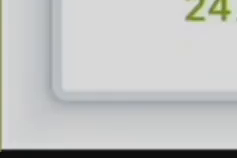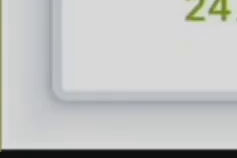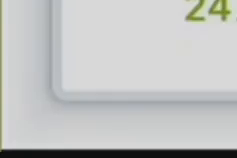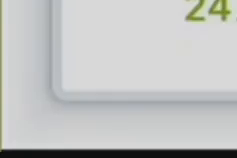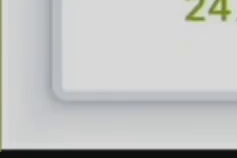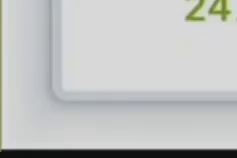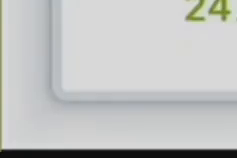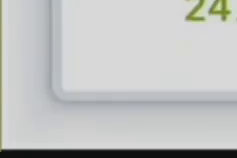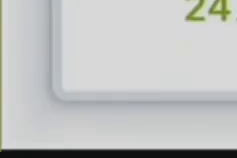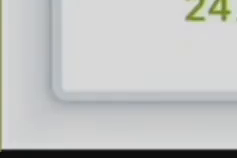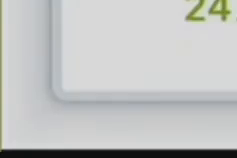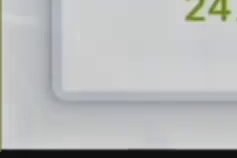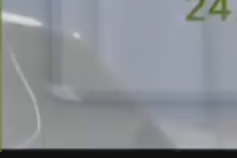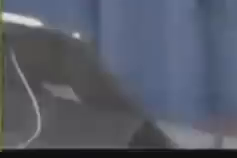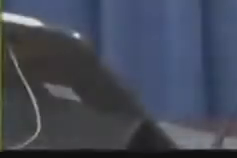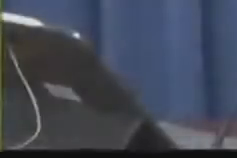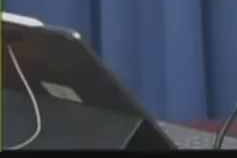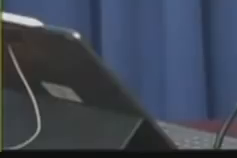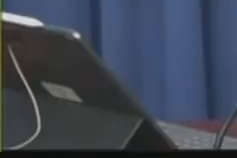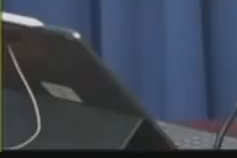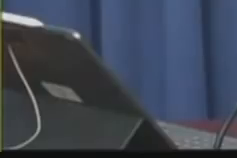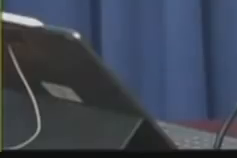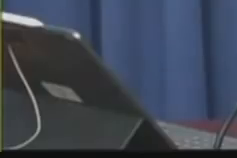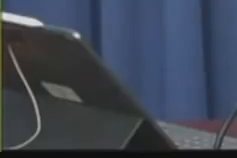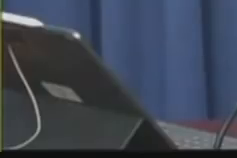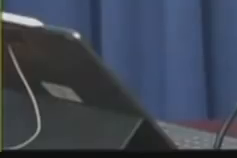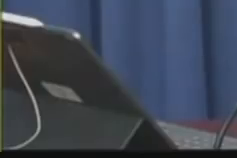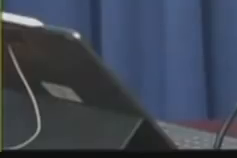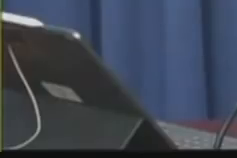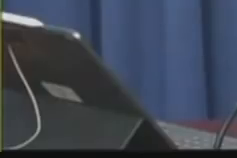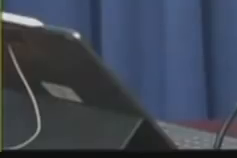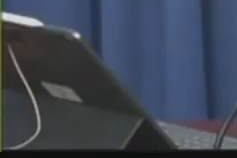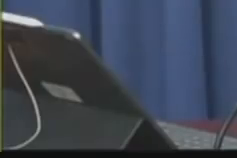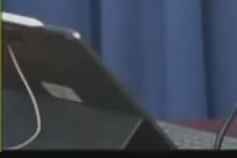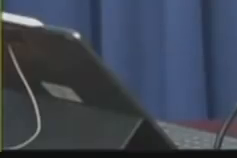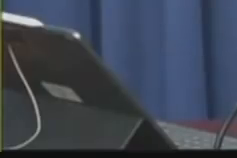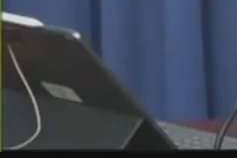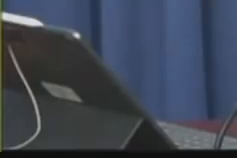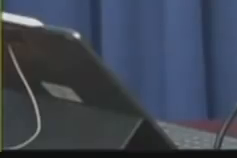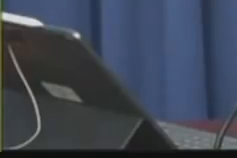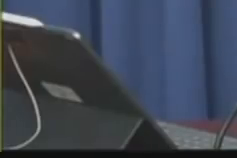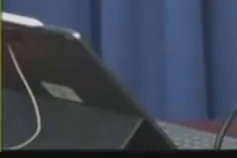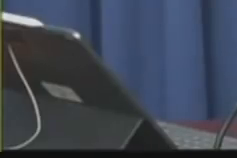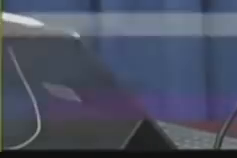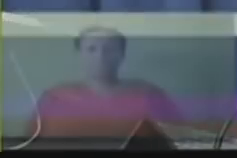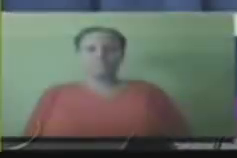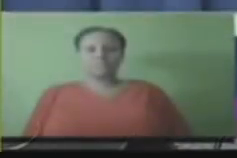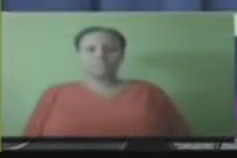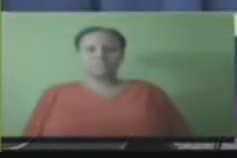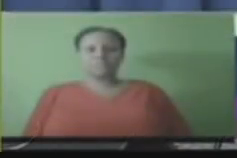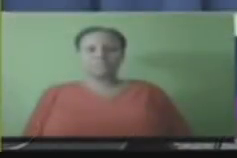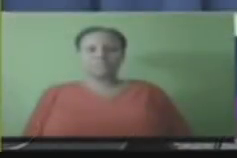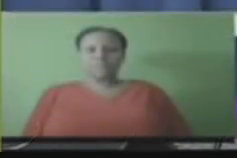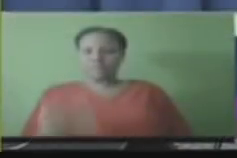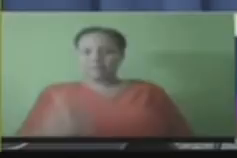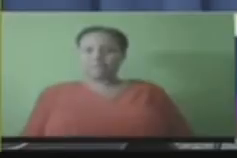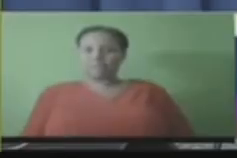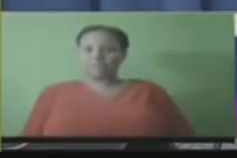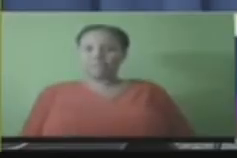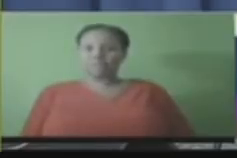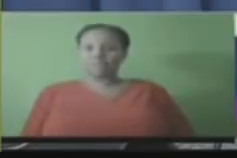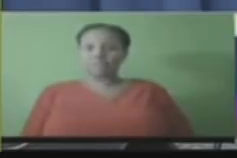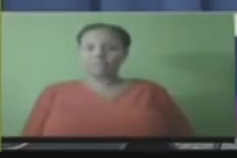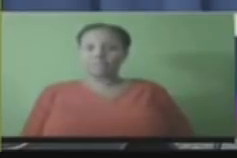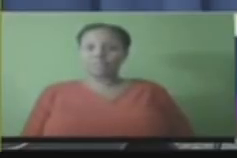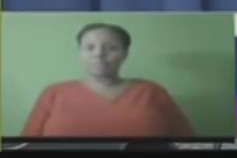from the big chains down to the roti shop. And those persons who have come out in their thousands are to